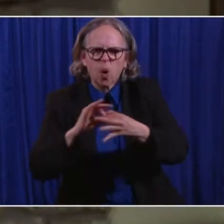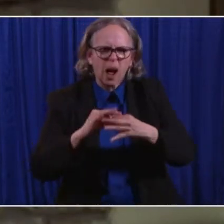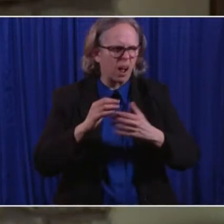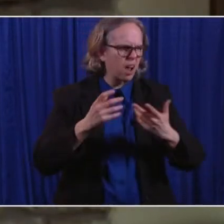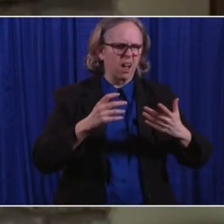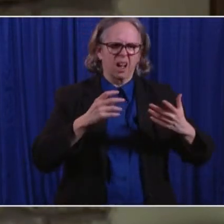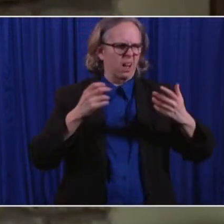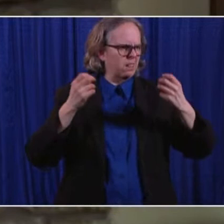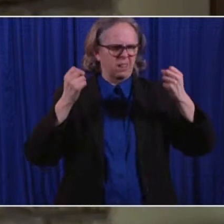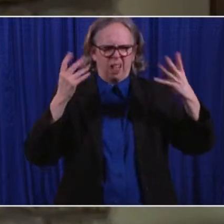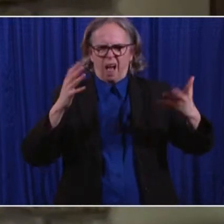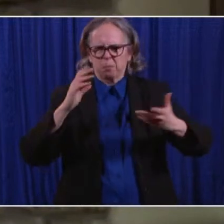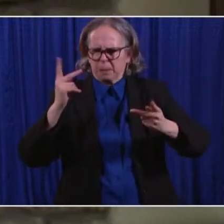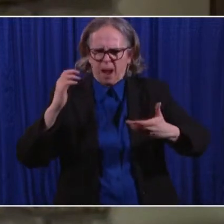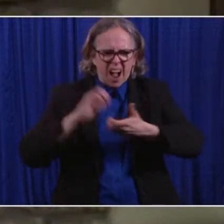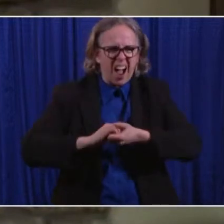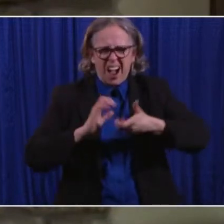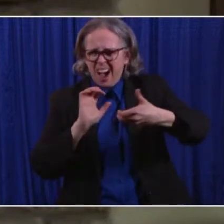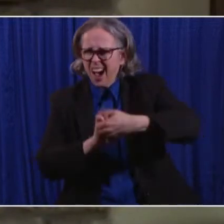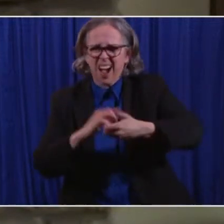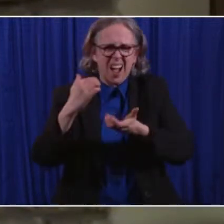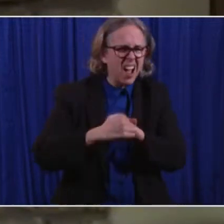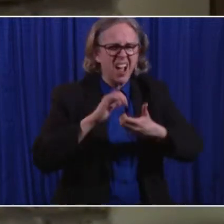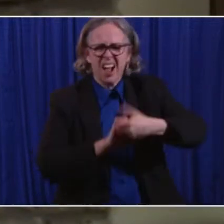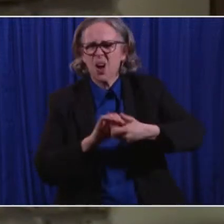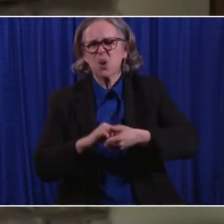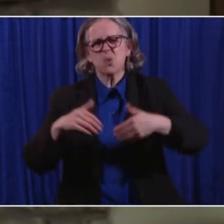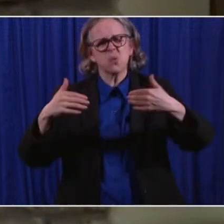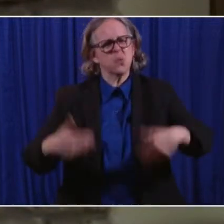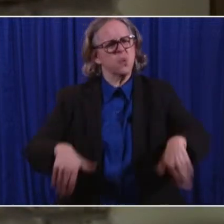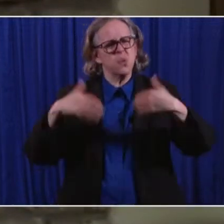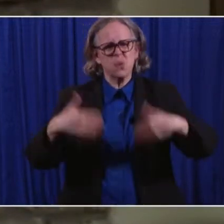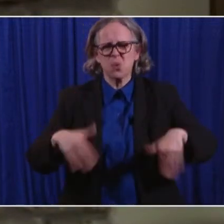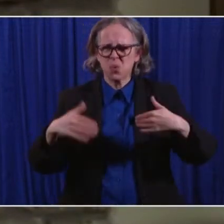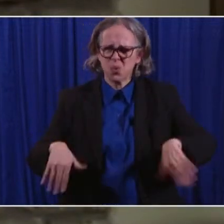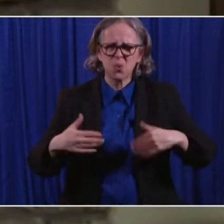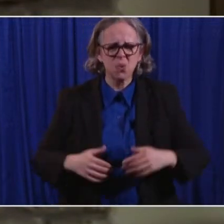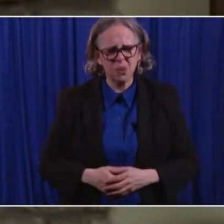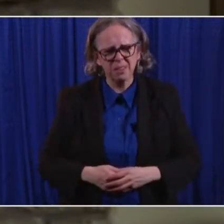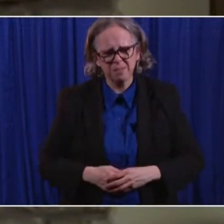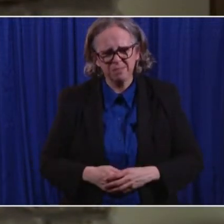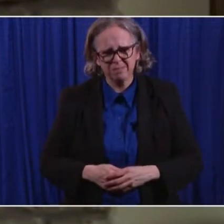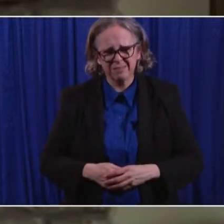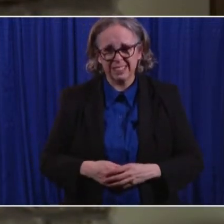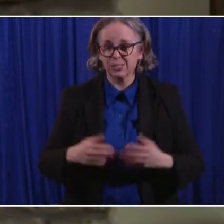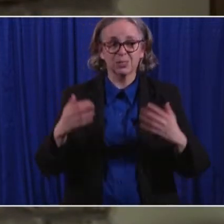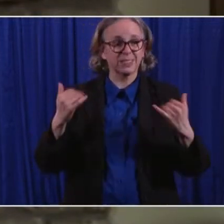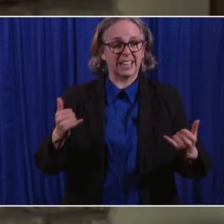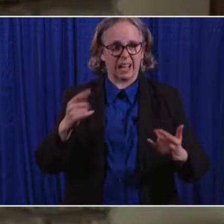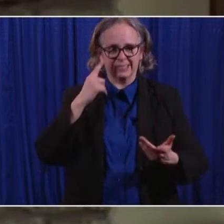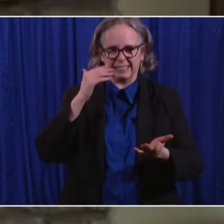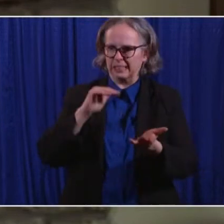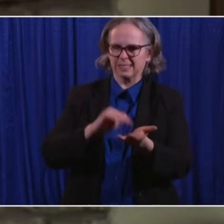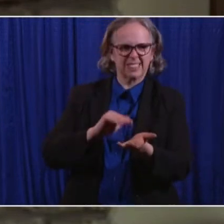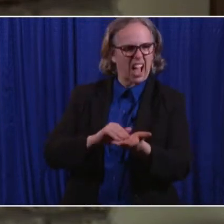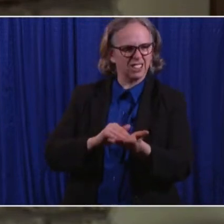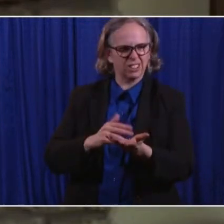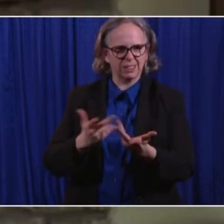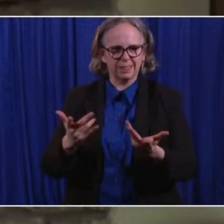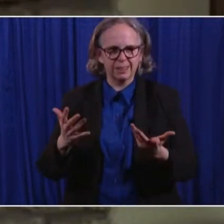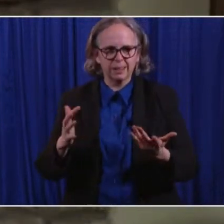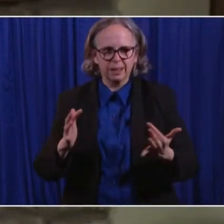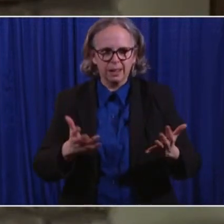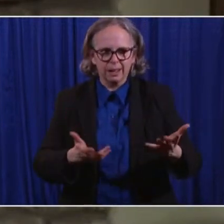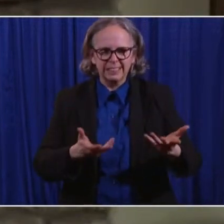We saw today the doctor that delivered several of our babies, and he was in Clark County.